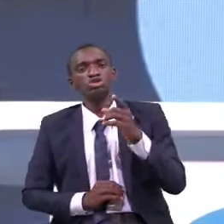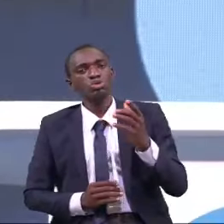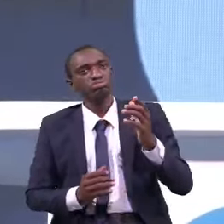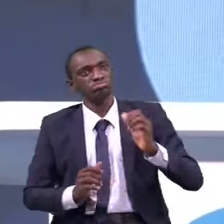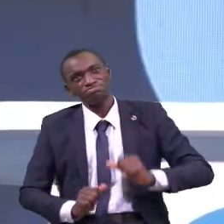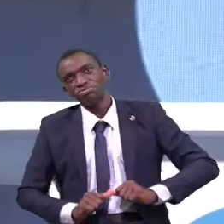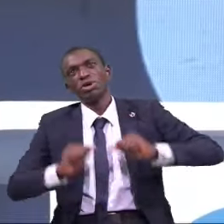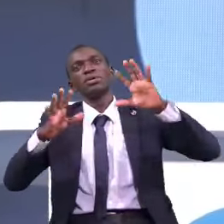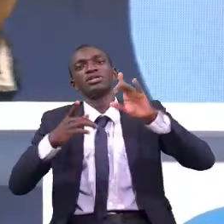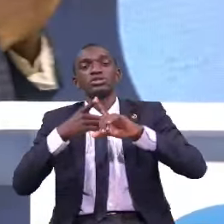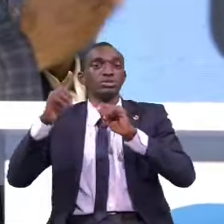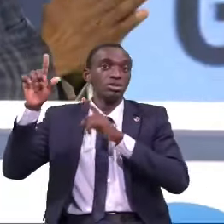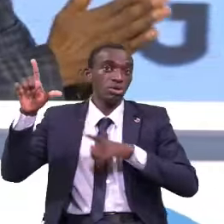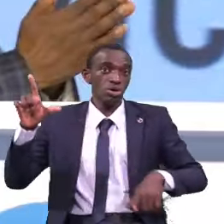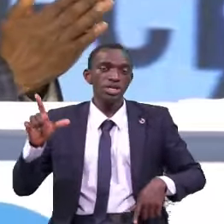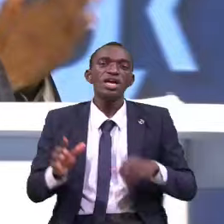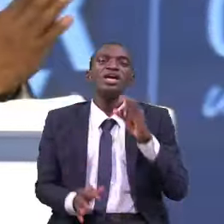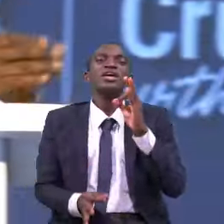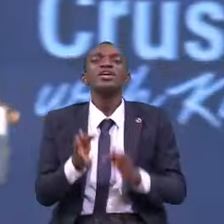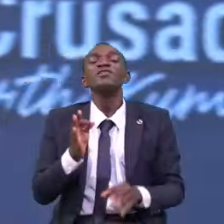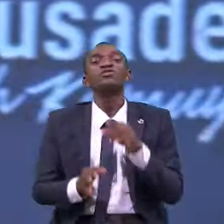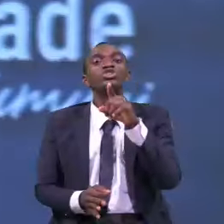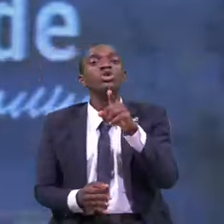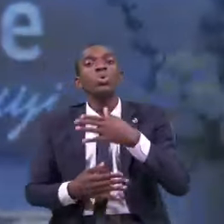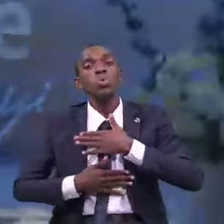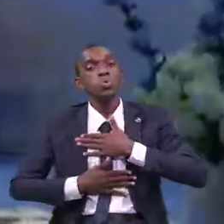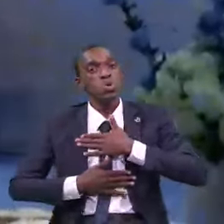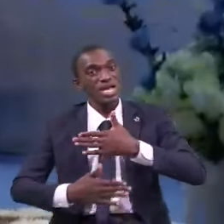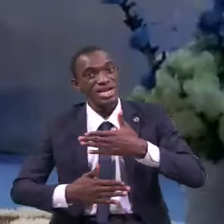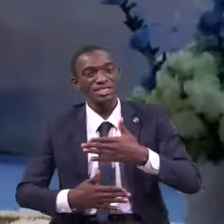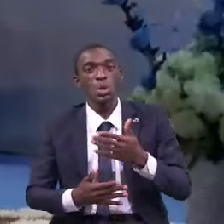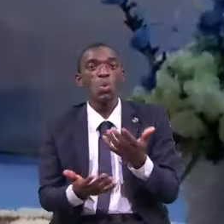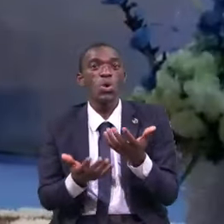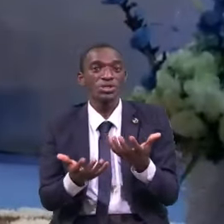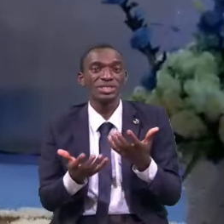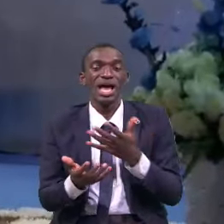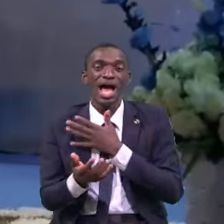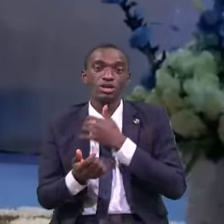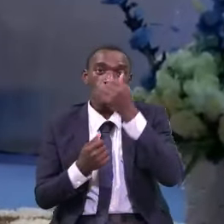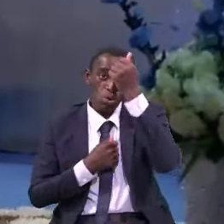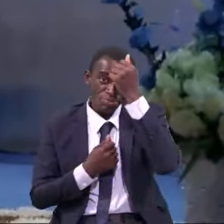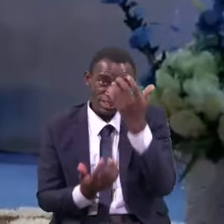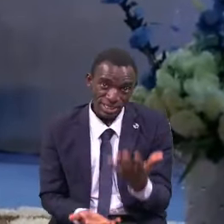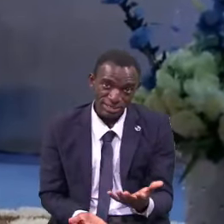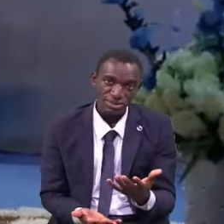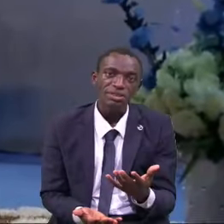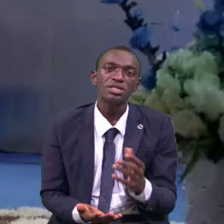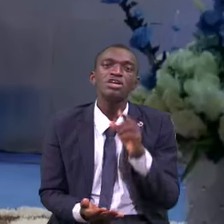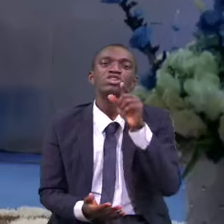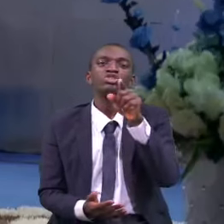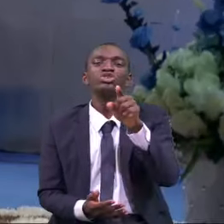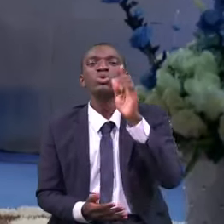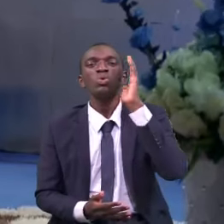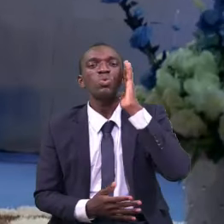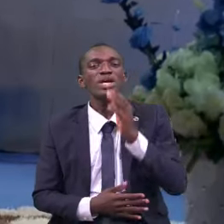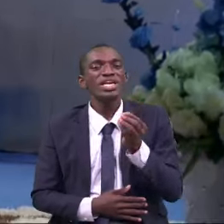Lord. If ye be willing and obedient. Ye shall eat